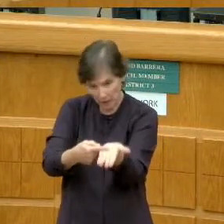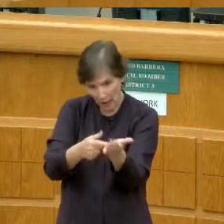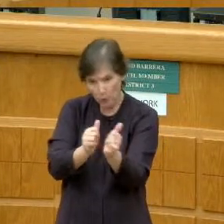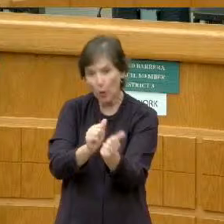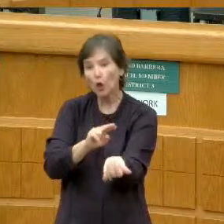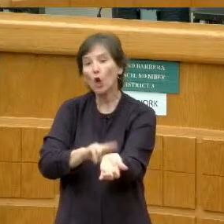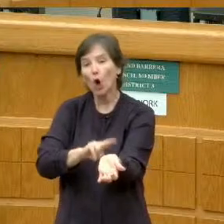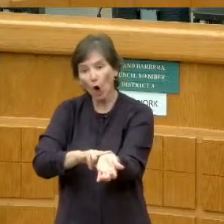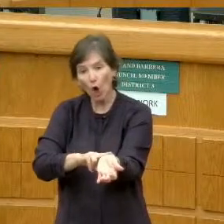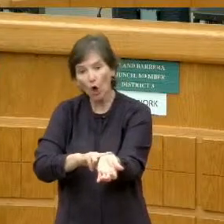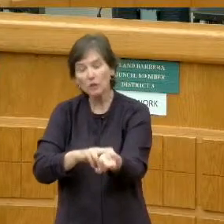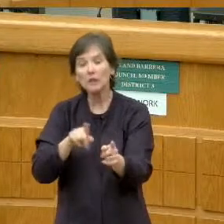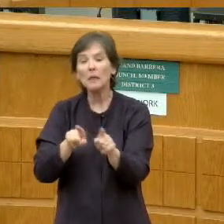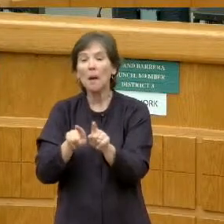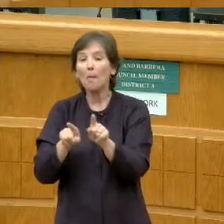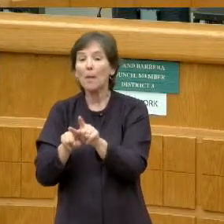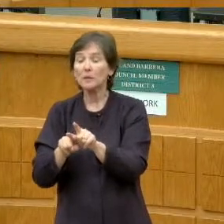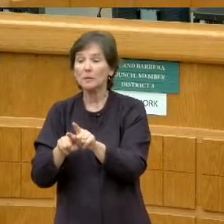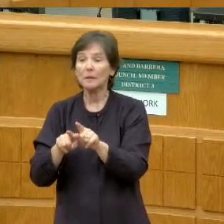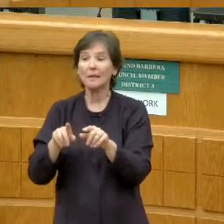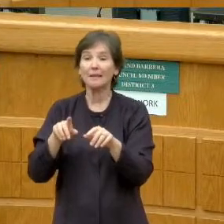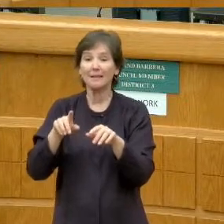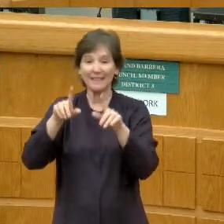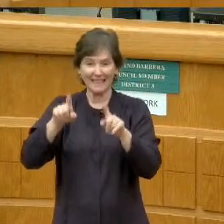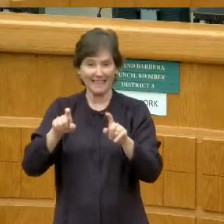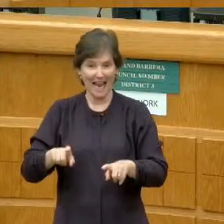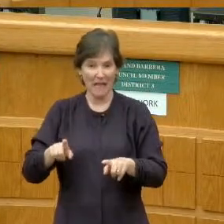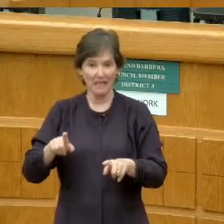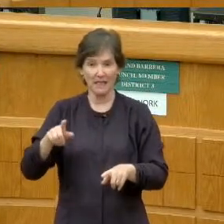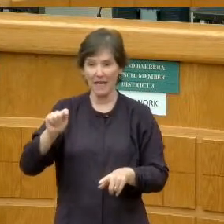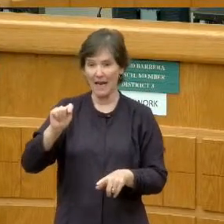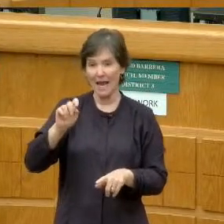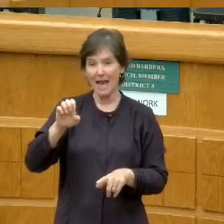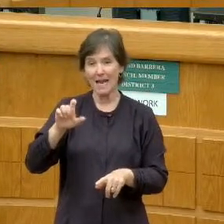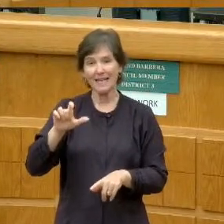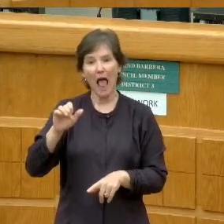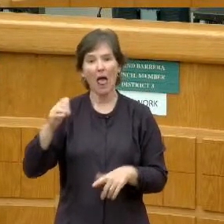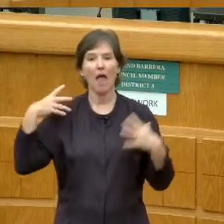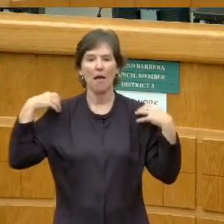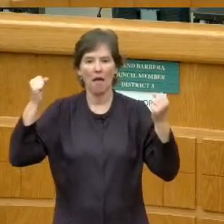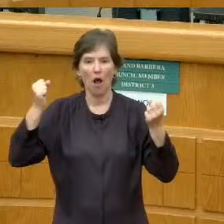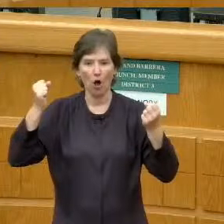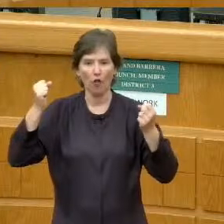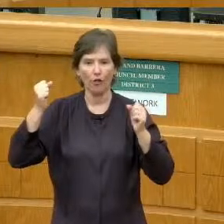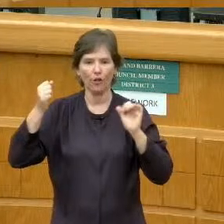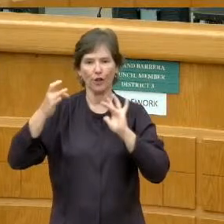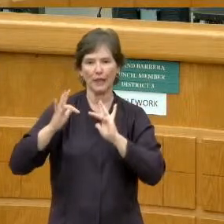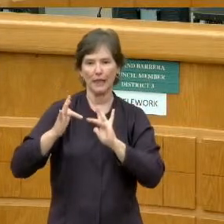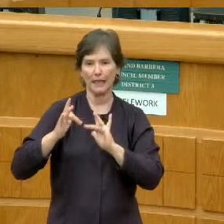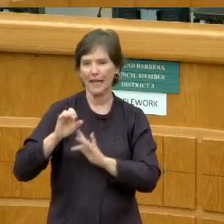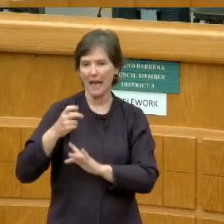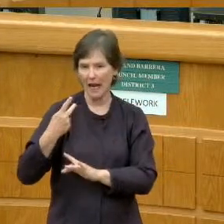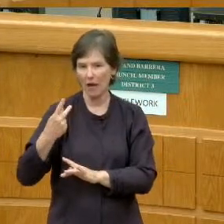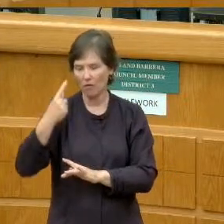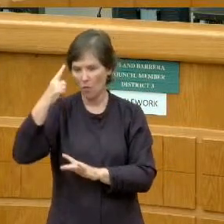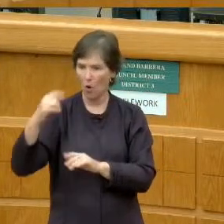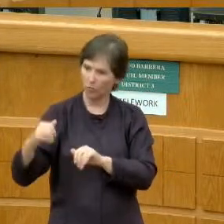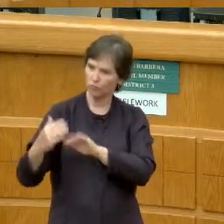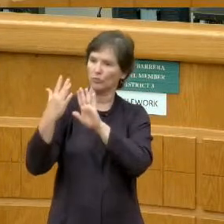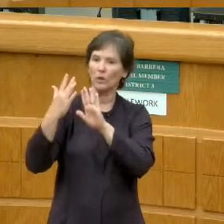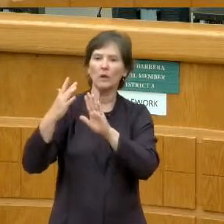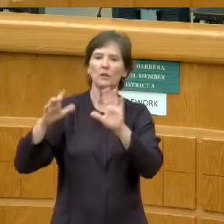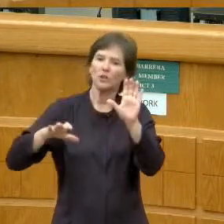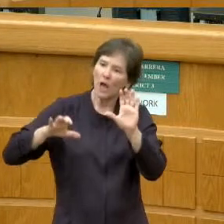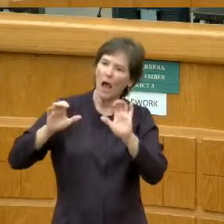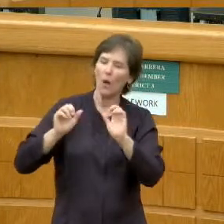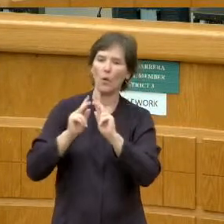possibly, testing our telehealth as well, links. And then, of course, just running the whole